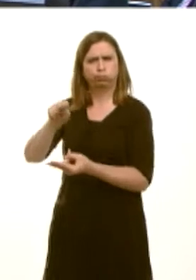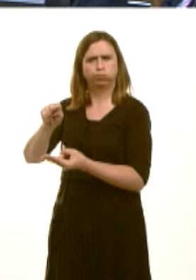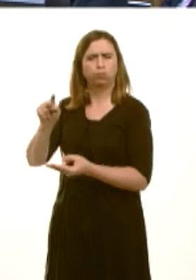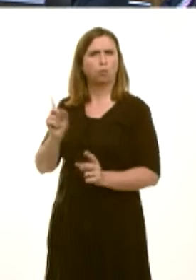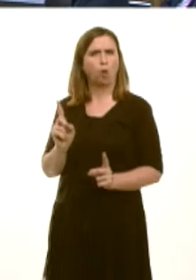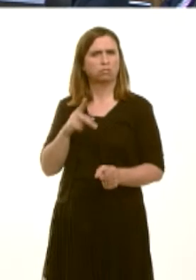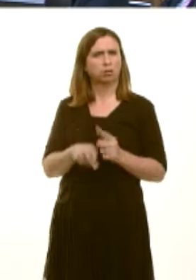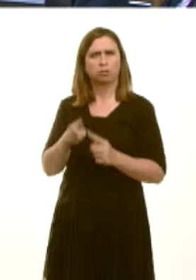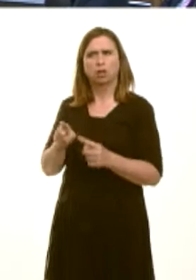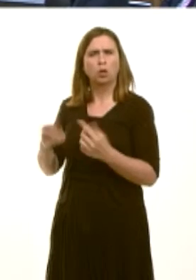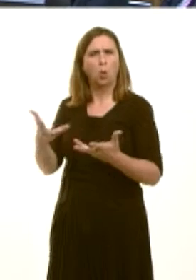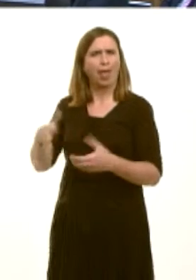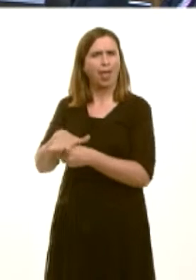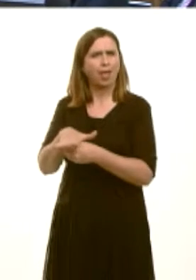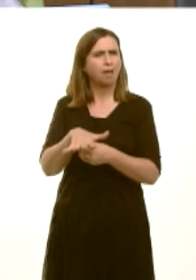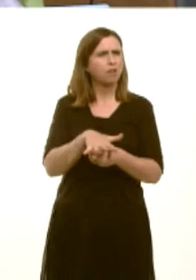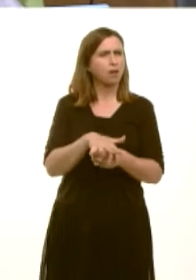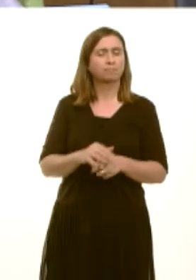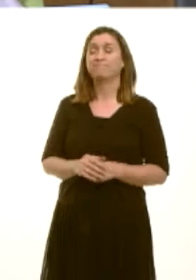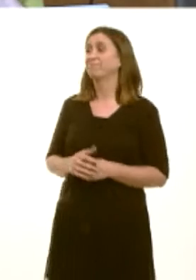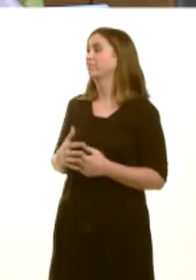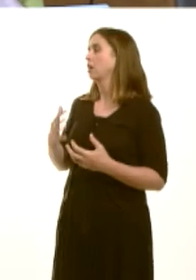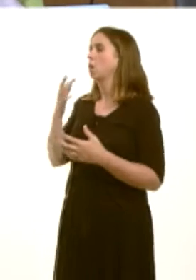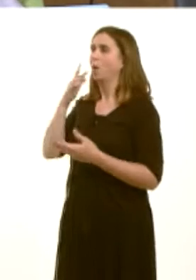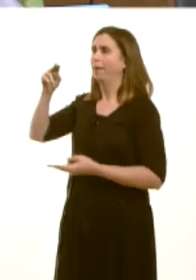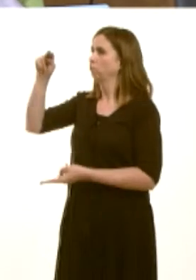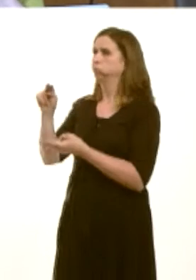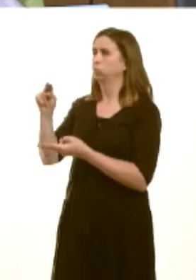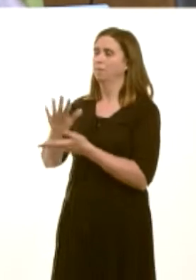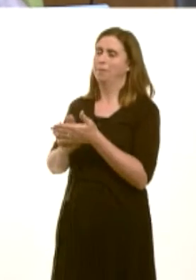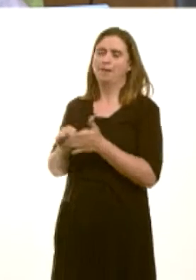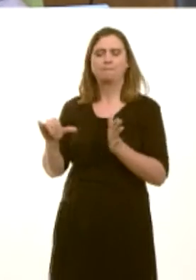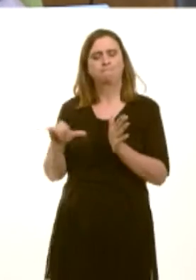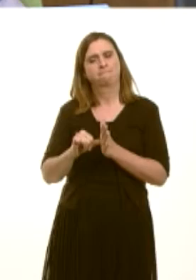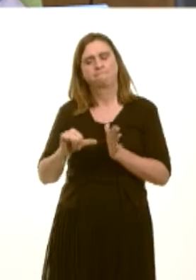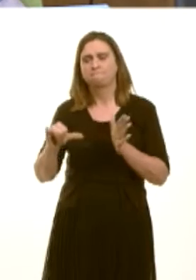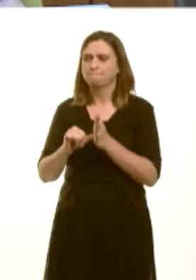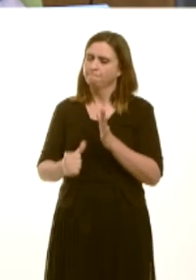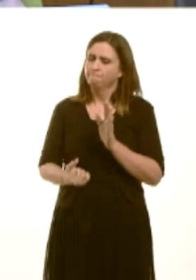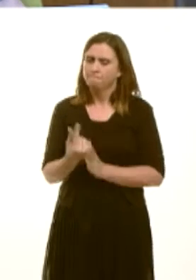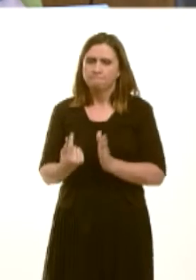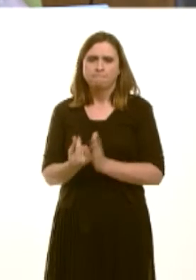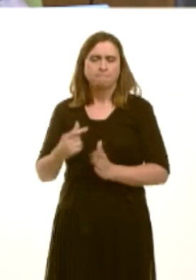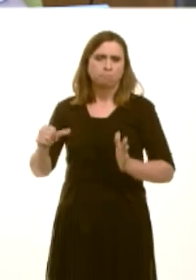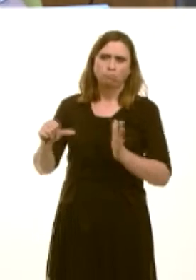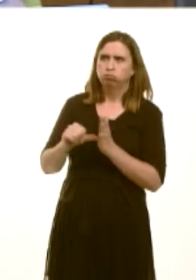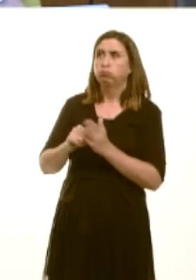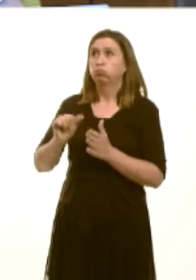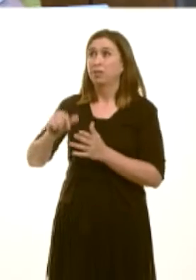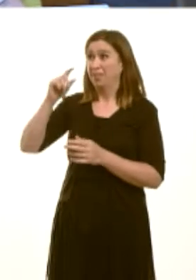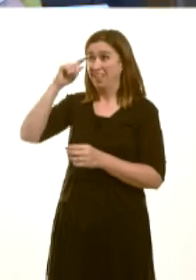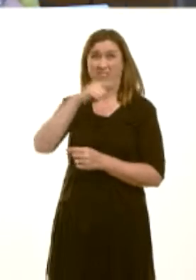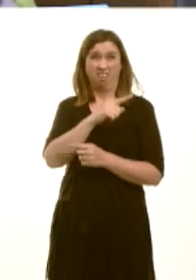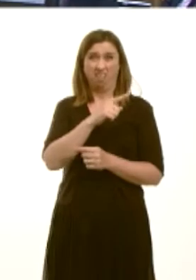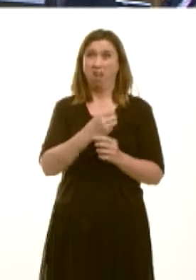Well, there are always challenges appertaining to any cuts, and there would be a huge challenge if there was a cut of 20%. And of course, those are the plans